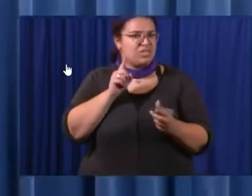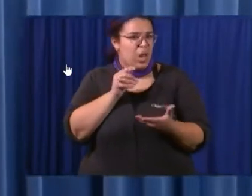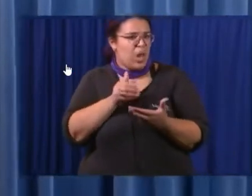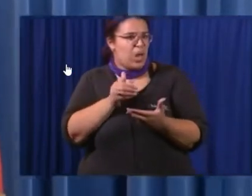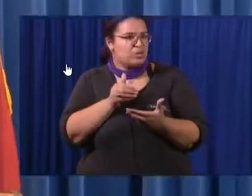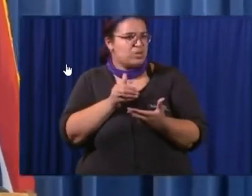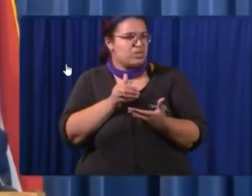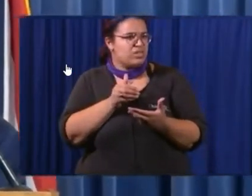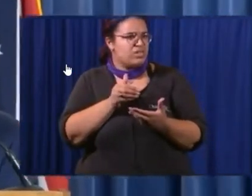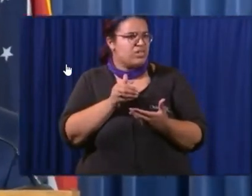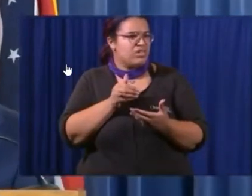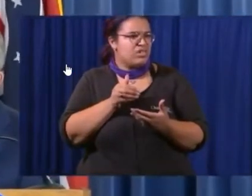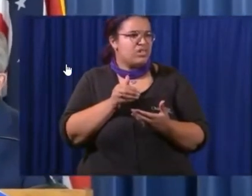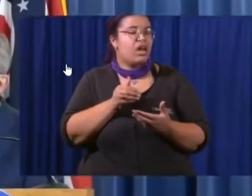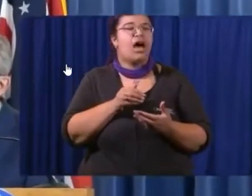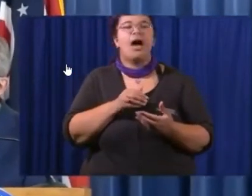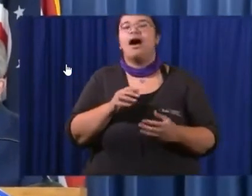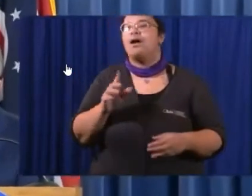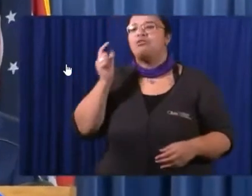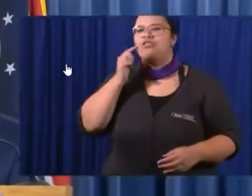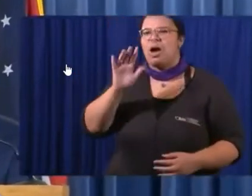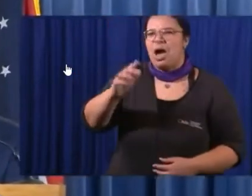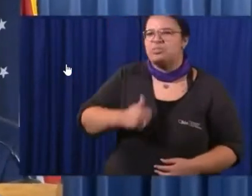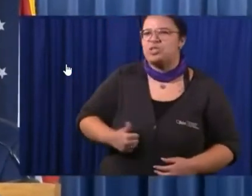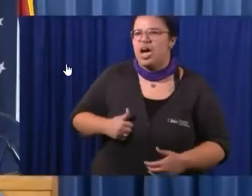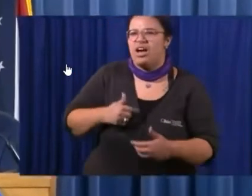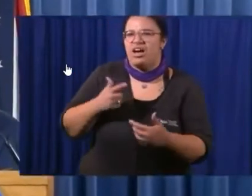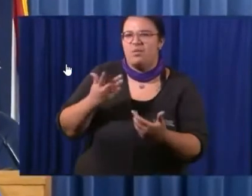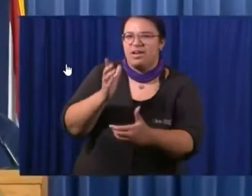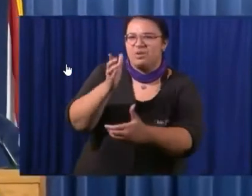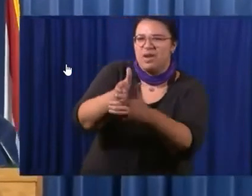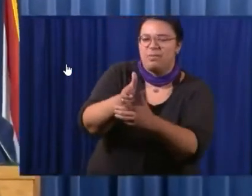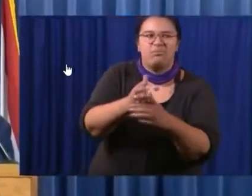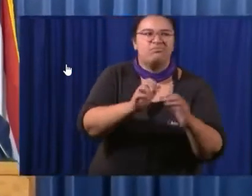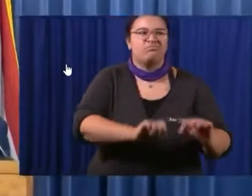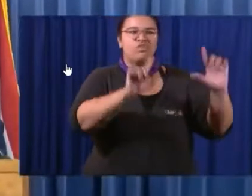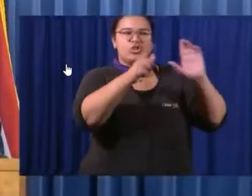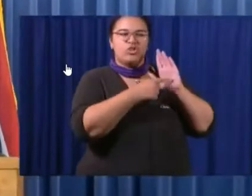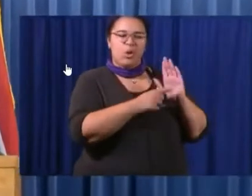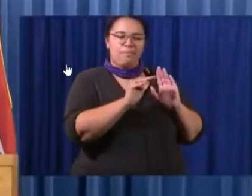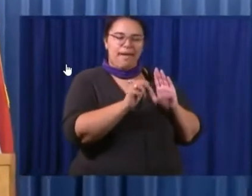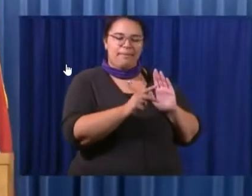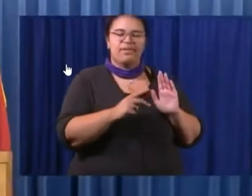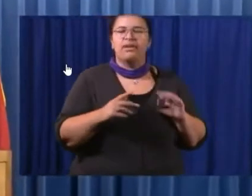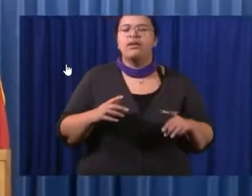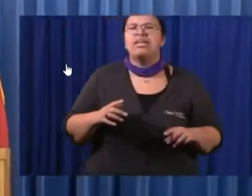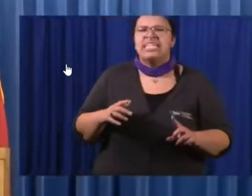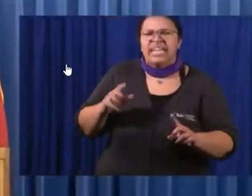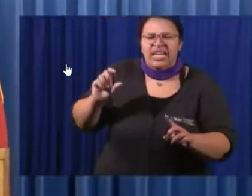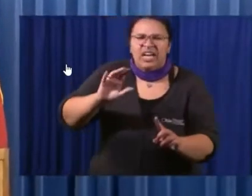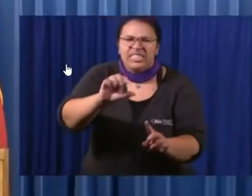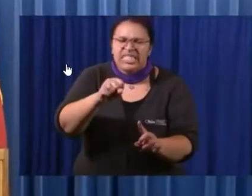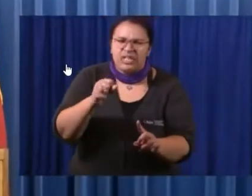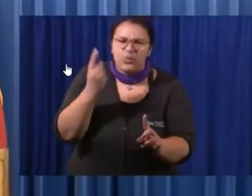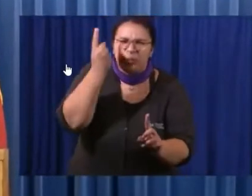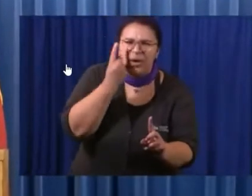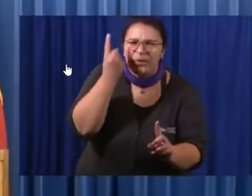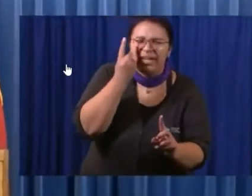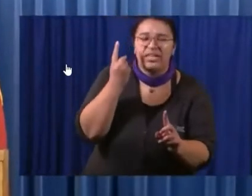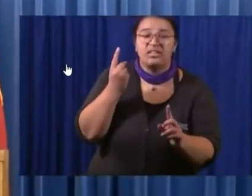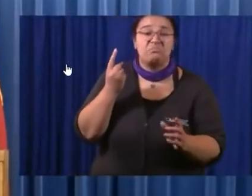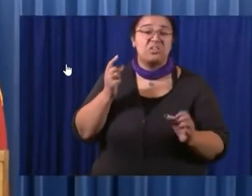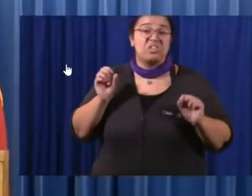To ask Eric to put the map up. I'm sorry, didn't mean to interrupt you. Go ahead. How does that data go back and forth? Maybe is it possible that somebody is actually